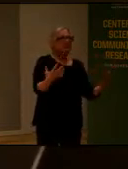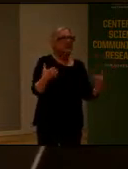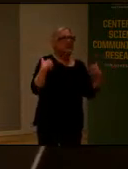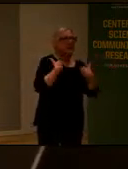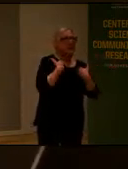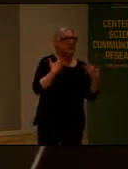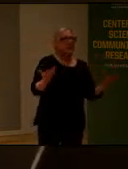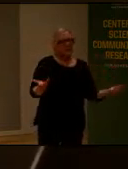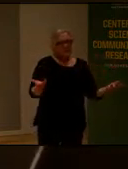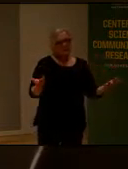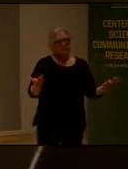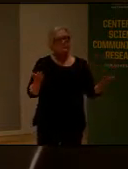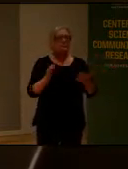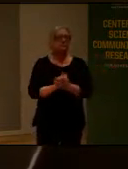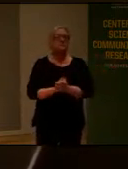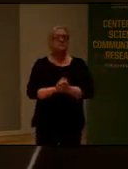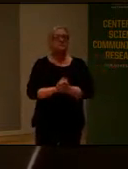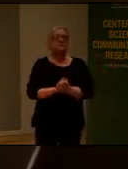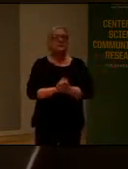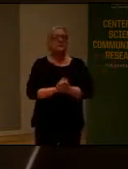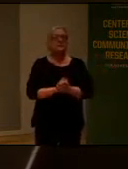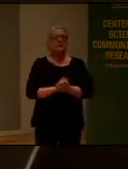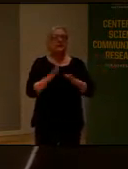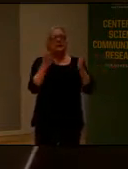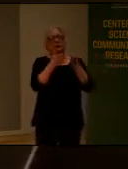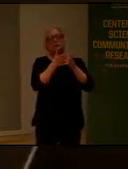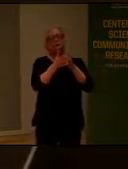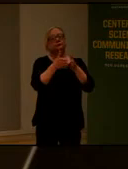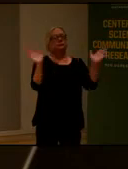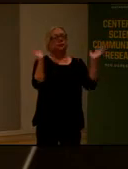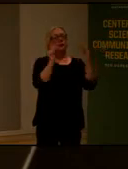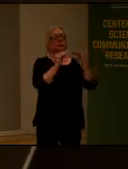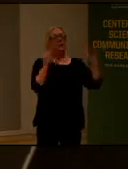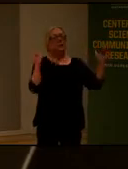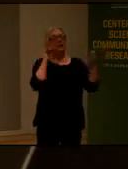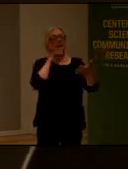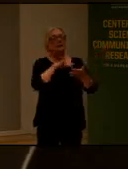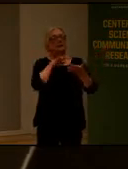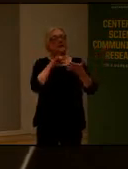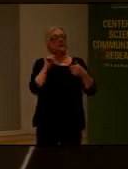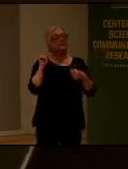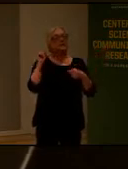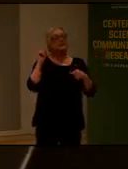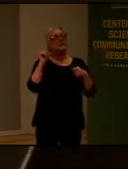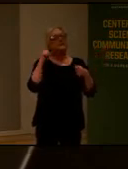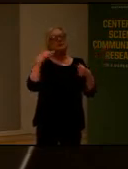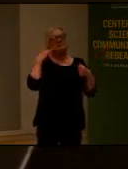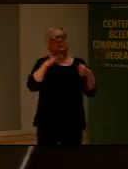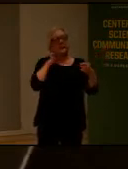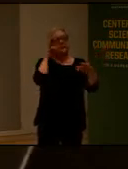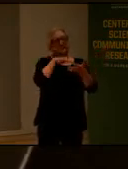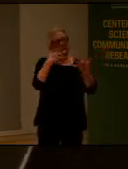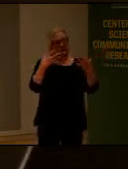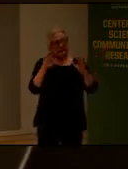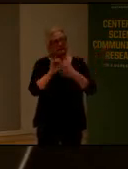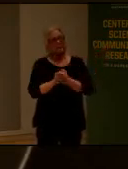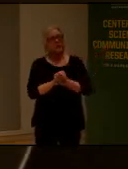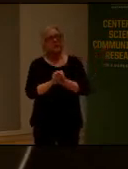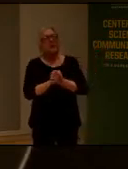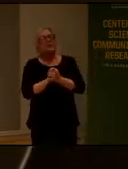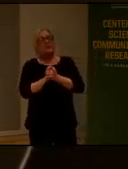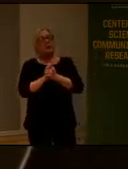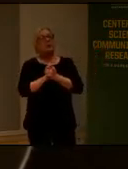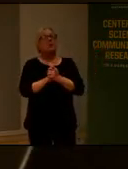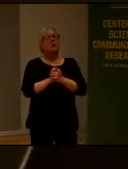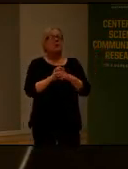So just for sort of general level setting on some of the, you know, co-benefits that have been examined. So I think those are kind of the two big buckets that have been looked